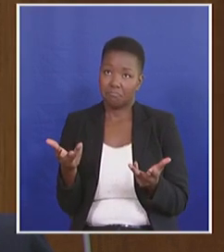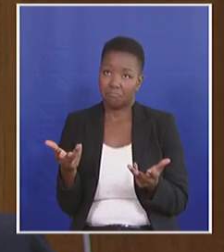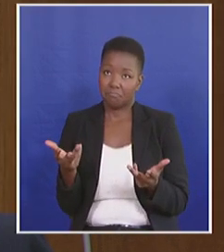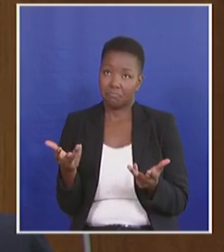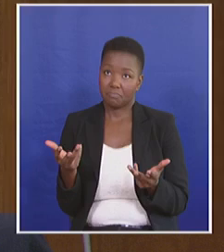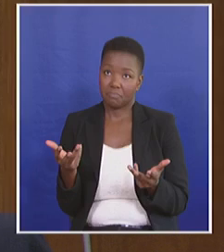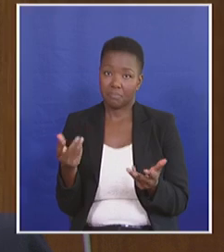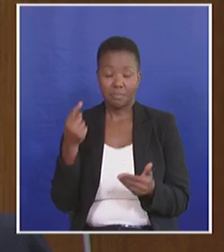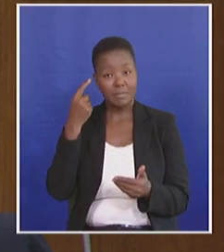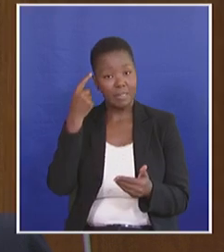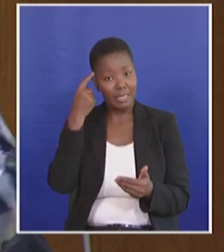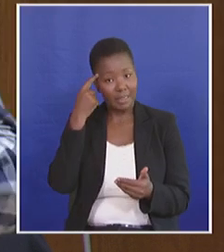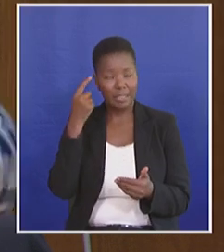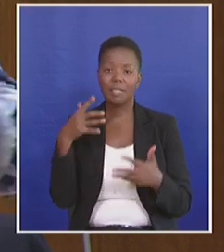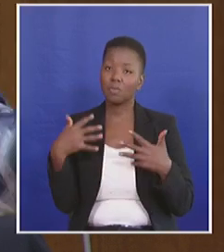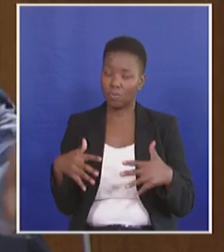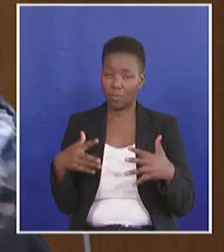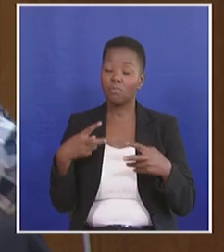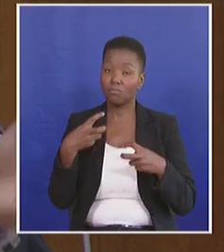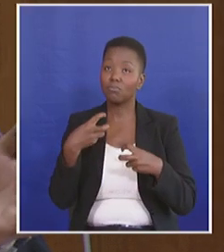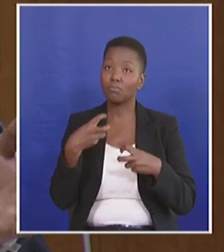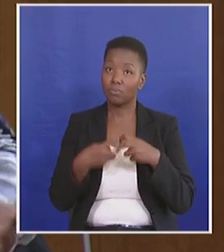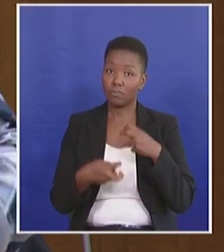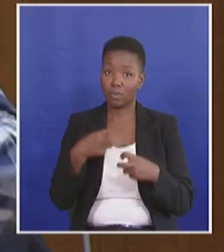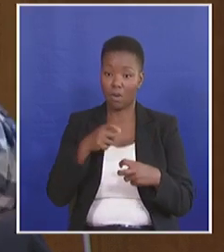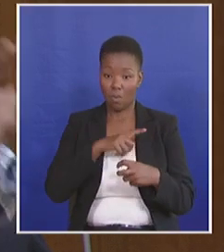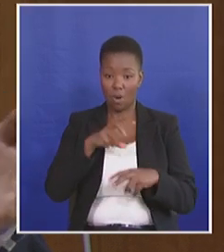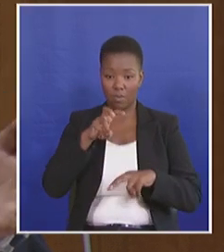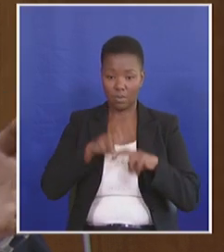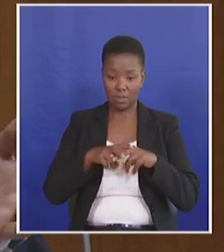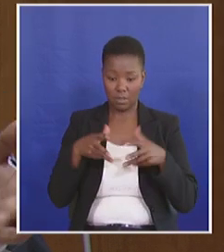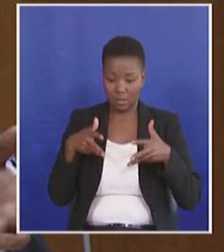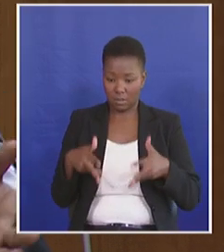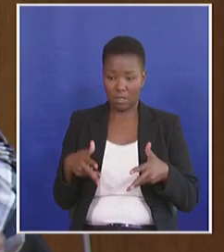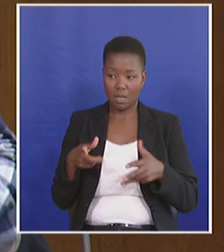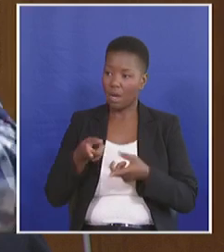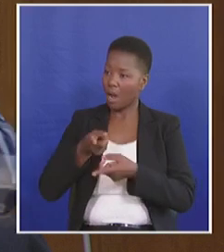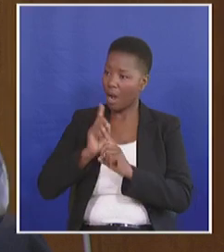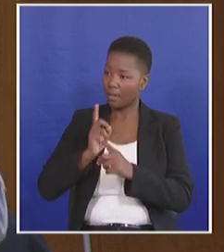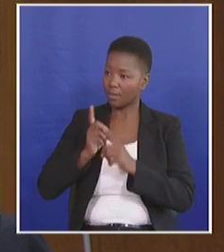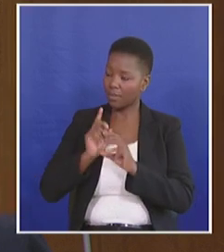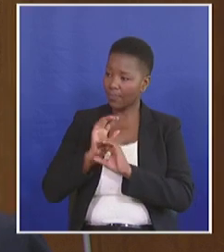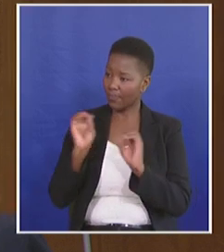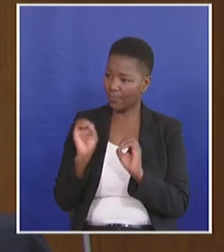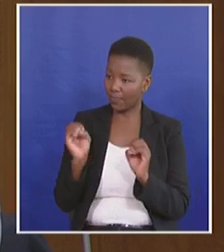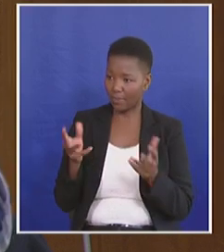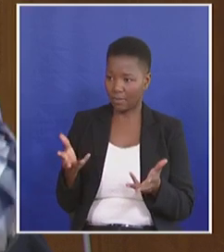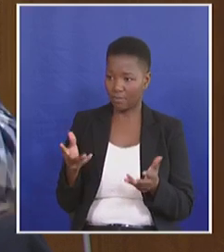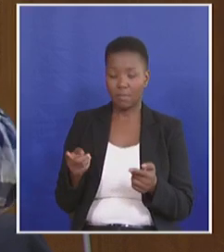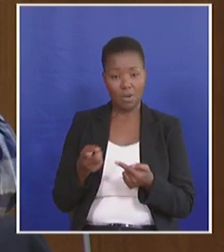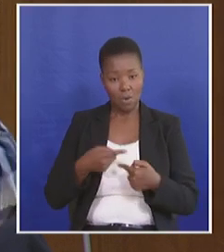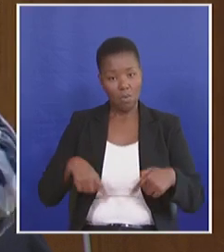a legitimate concern that we're going to sit in a session here where we're not going to get the answers. So I think let's